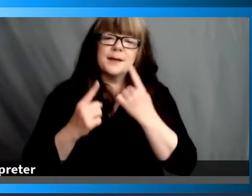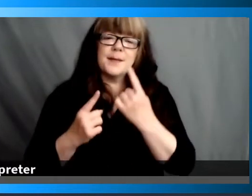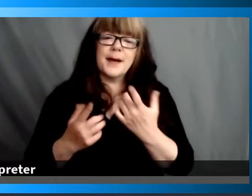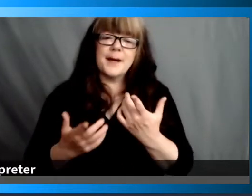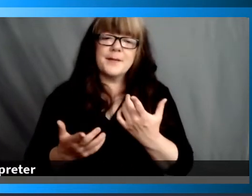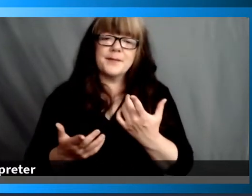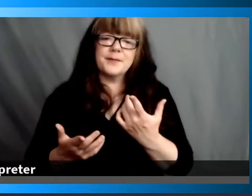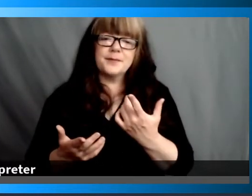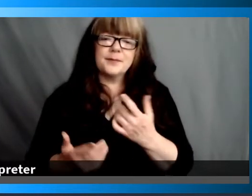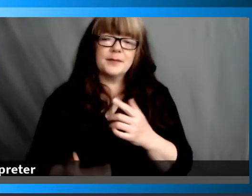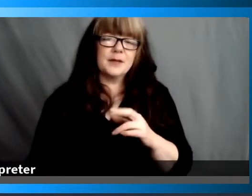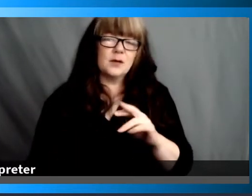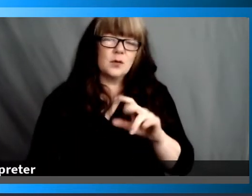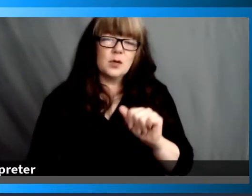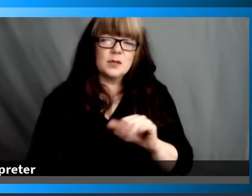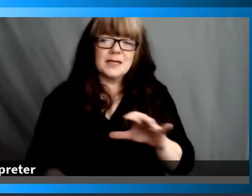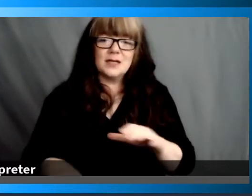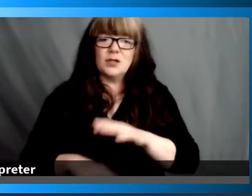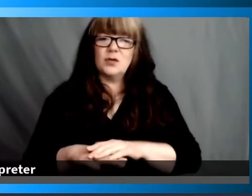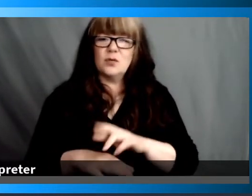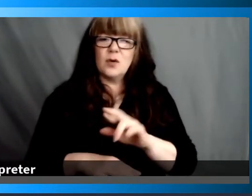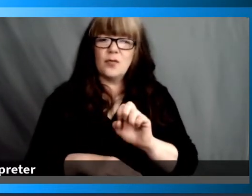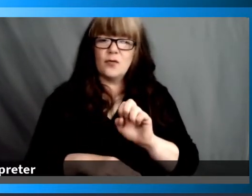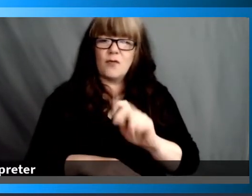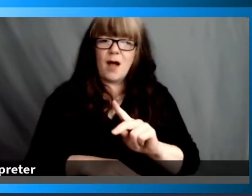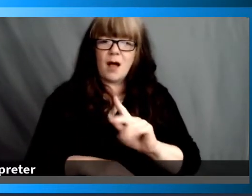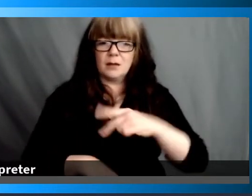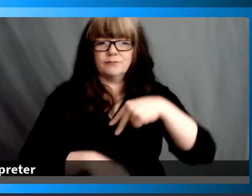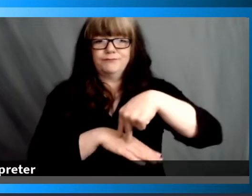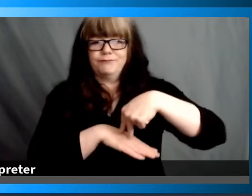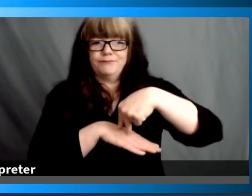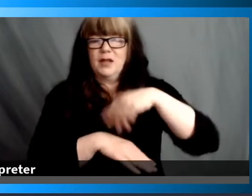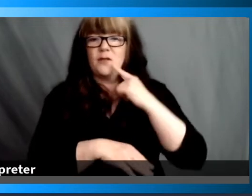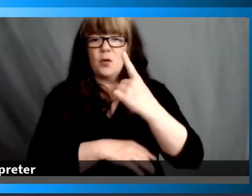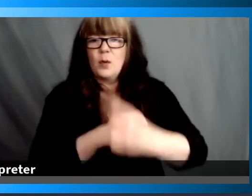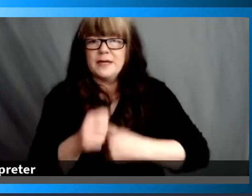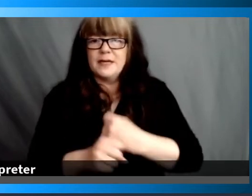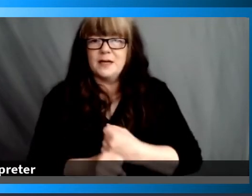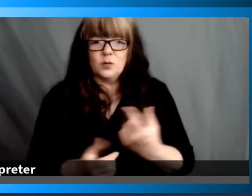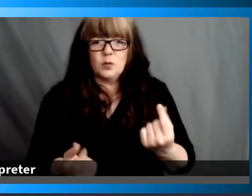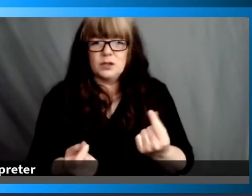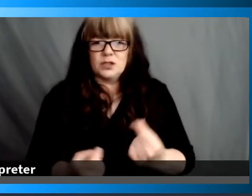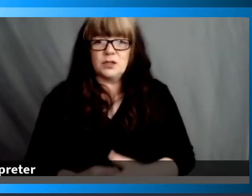like, what did Rosita do on that rock for like a year? meditate. Hard-hitting